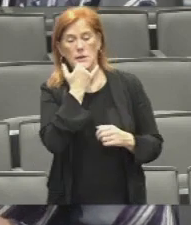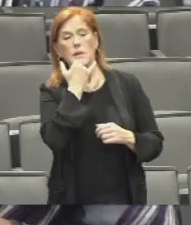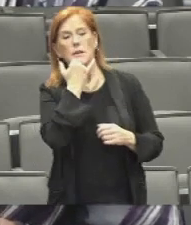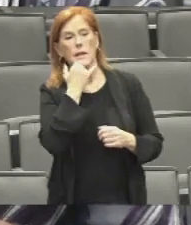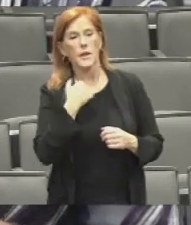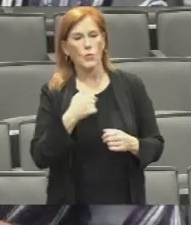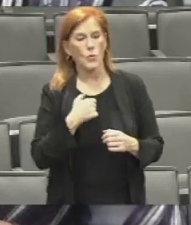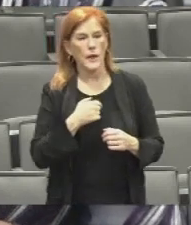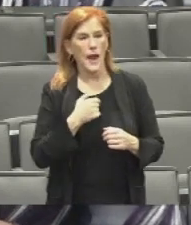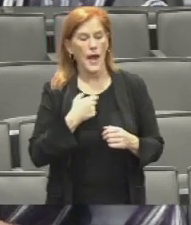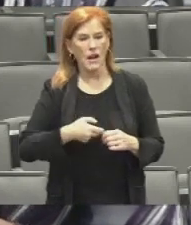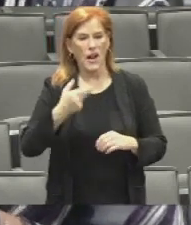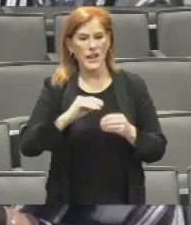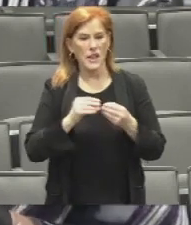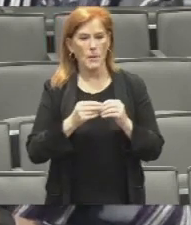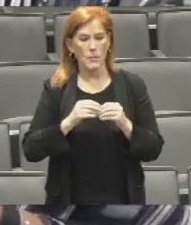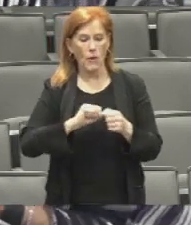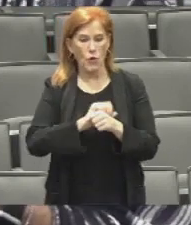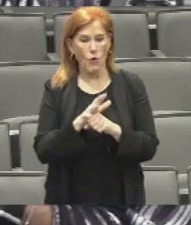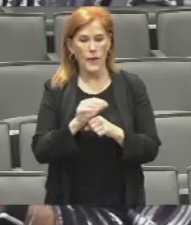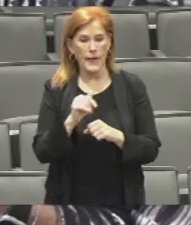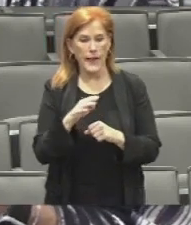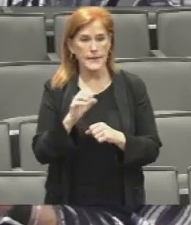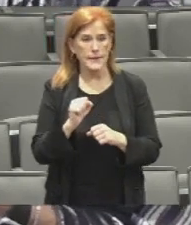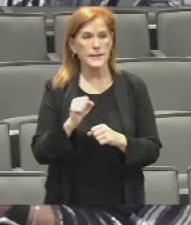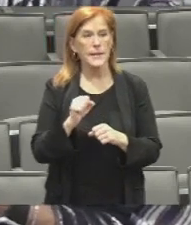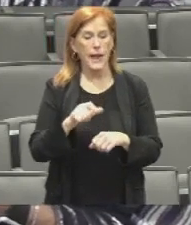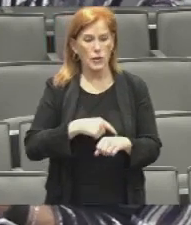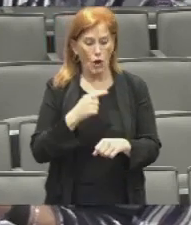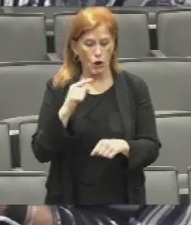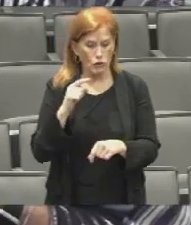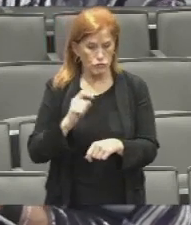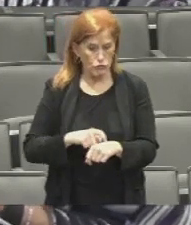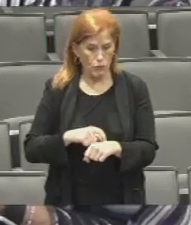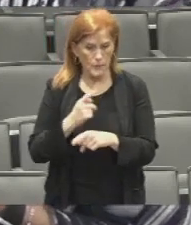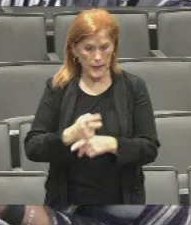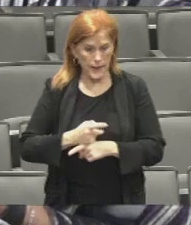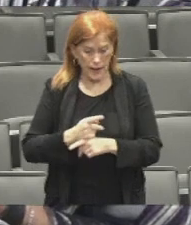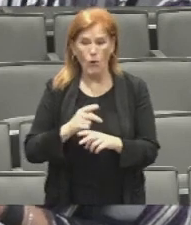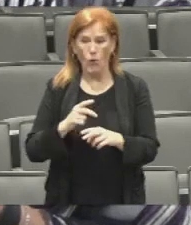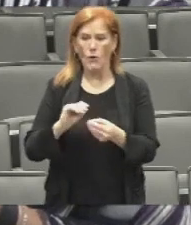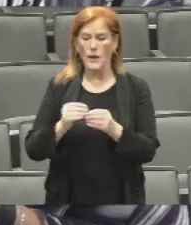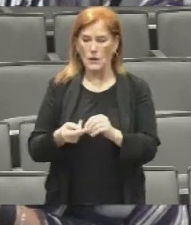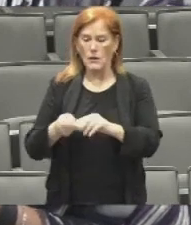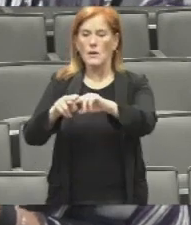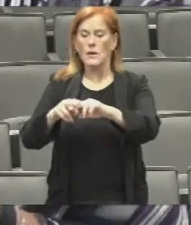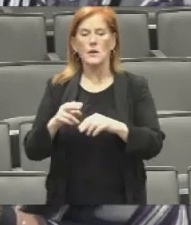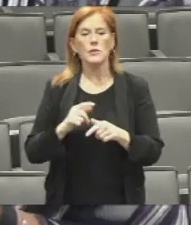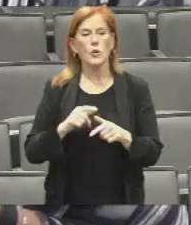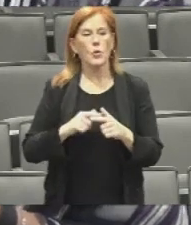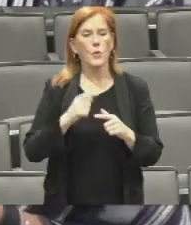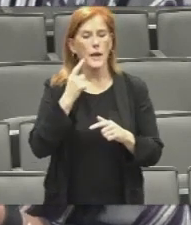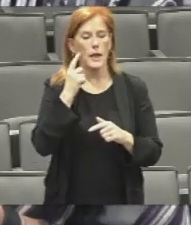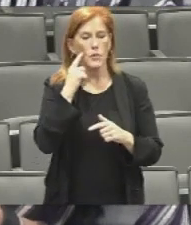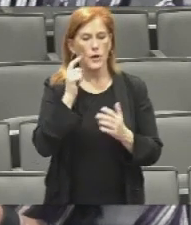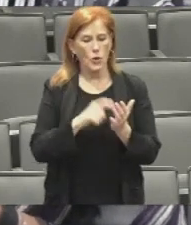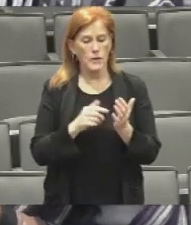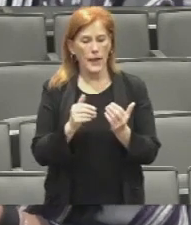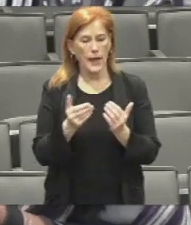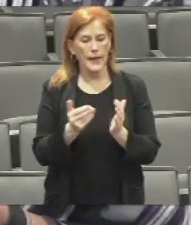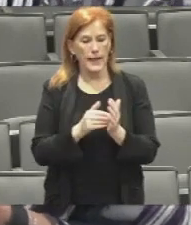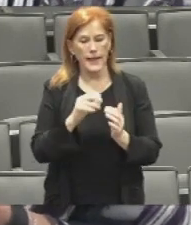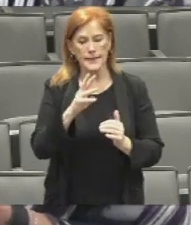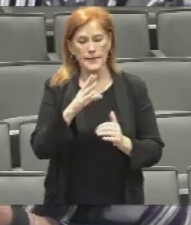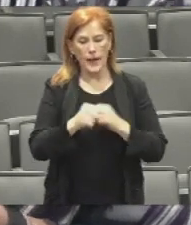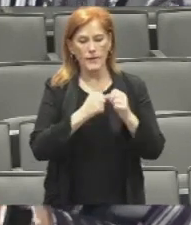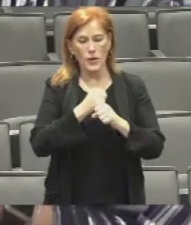long-term care facilities. That increased again. So we saw the 65 years of and older